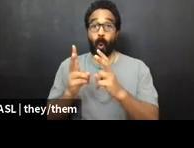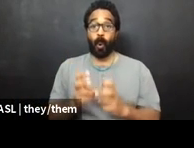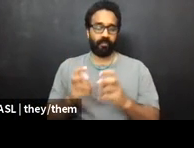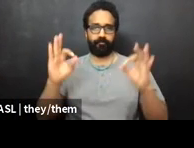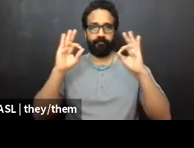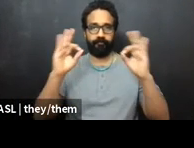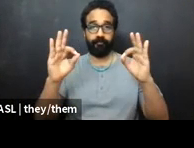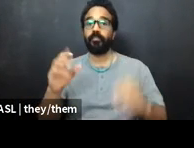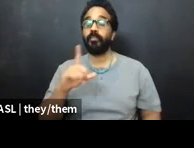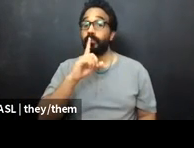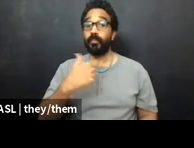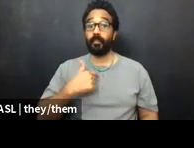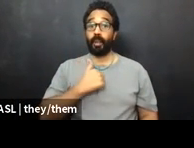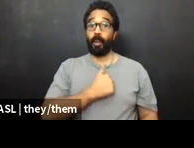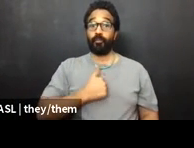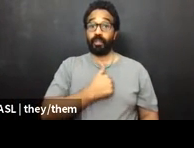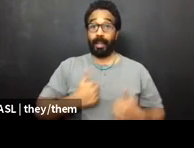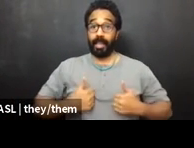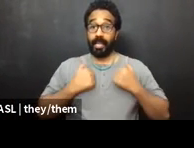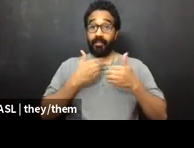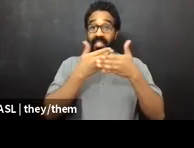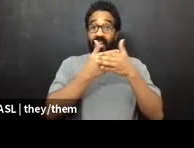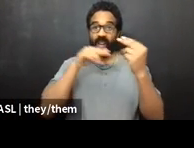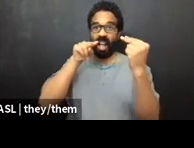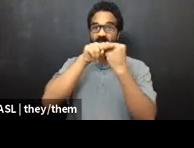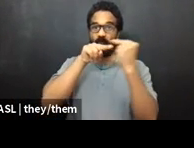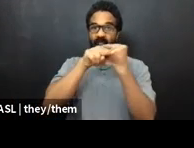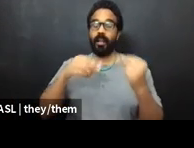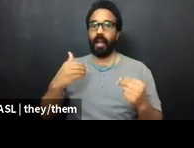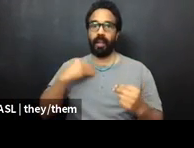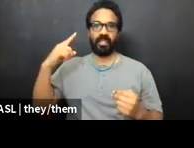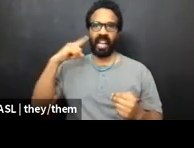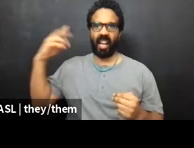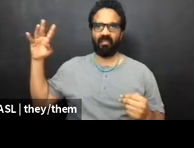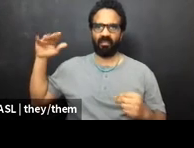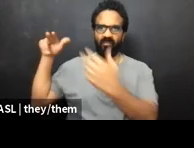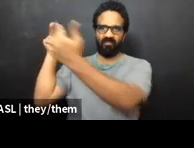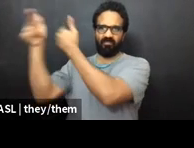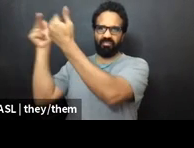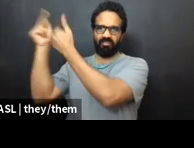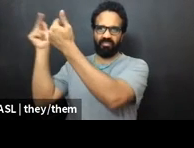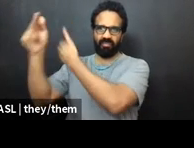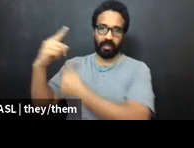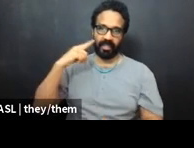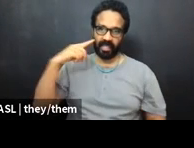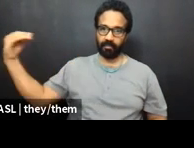I'm going to apologize. I live on a highway, so there's going to be some background noise. So just again, for those